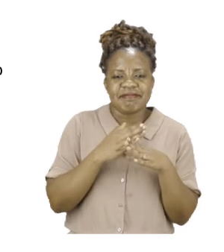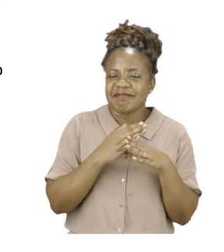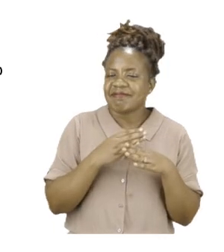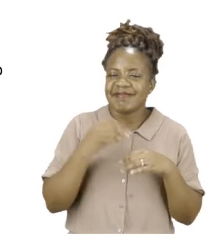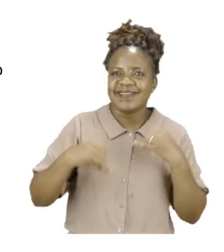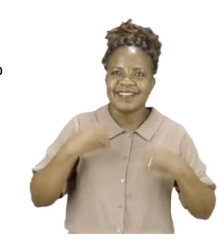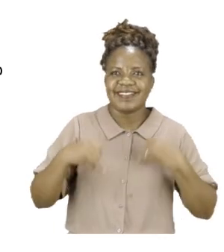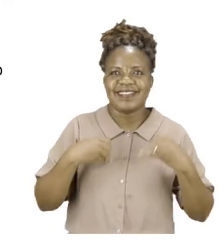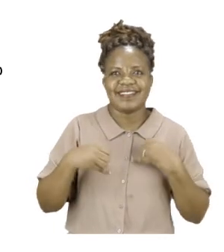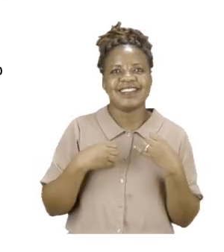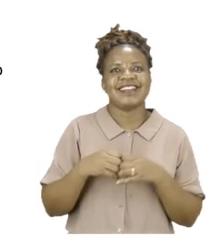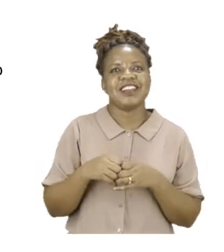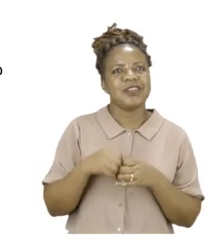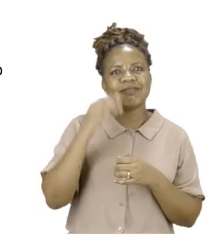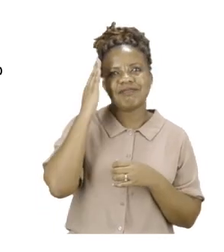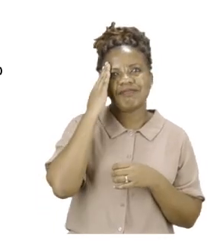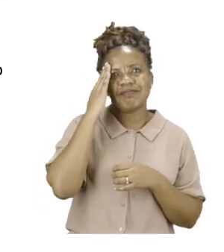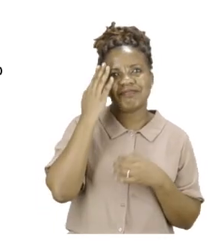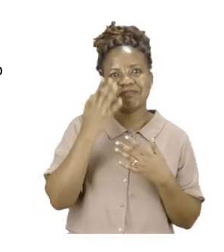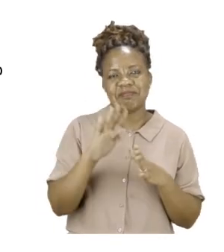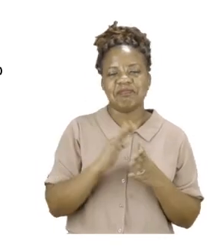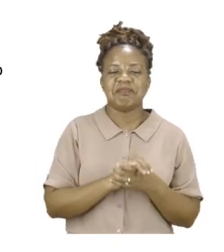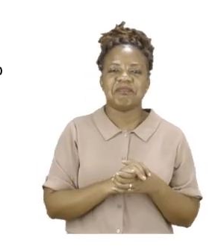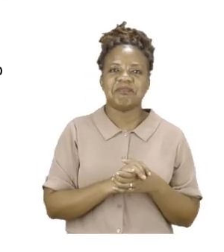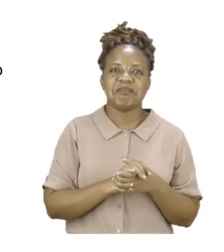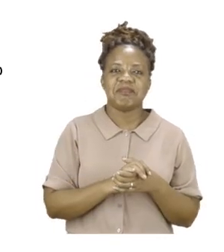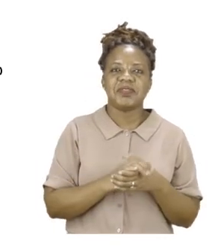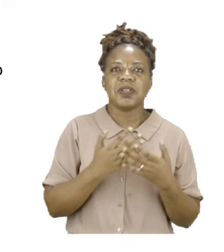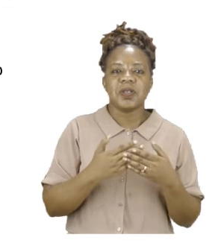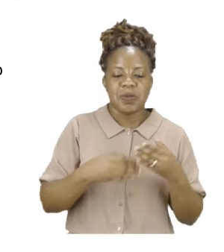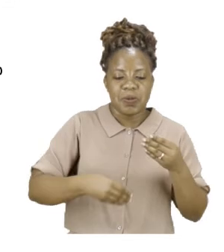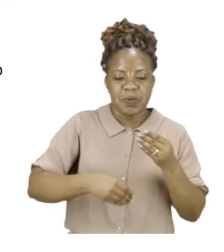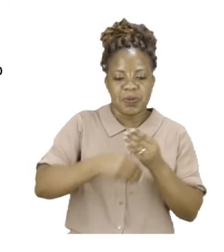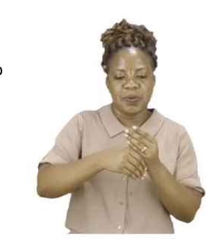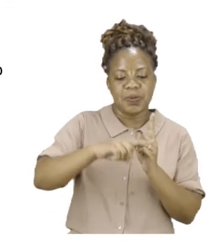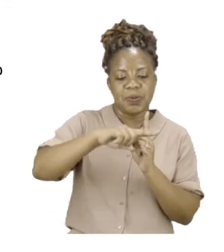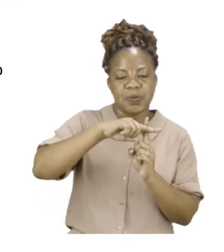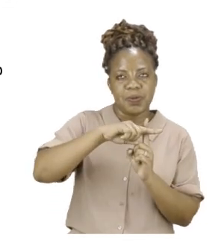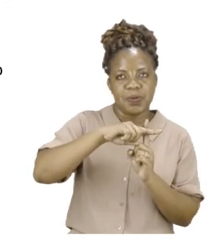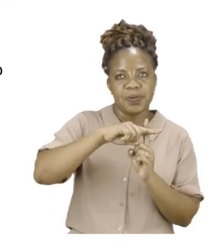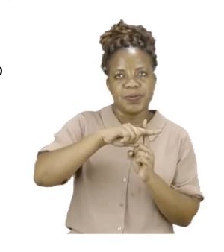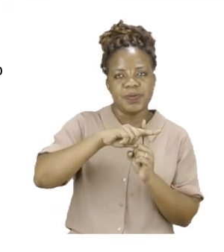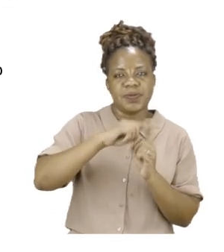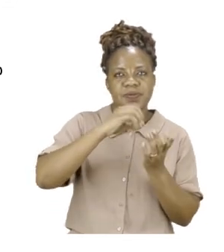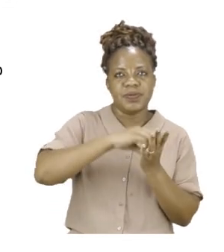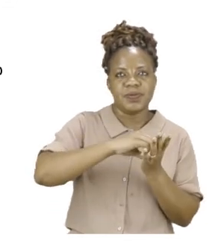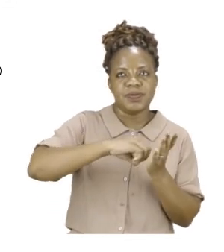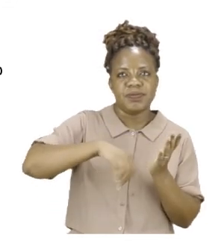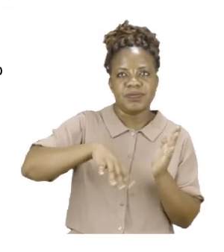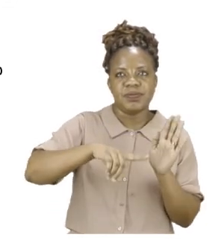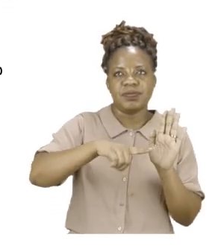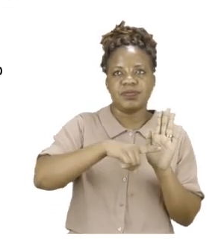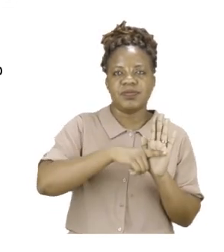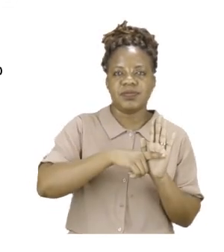very familiar with. We are going to be adding and subtracting. Now, we're not just going to be adding and